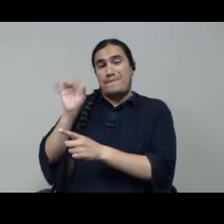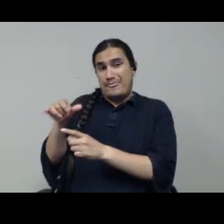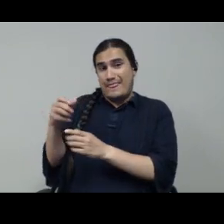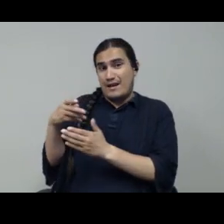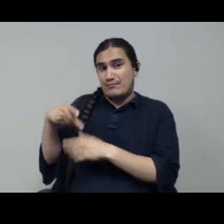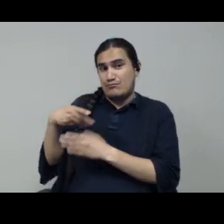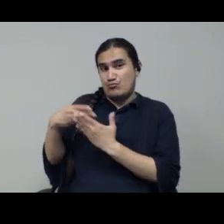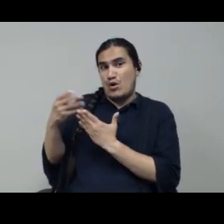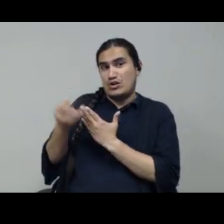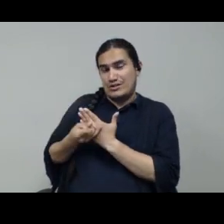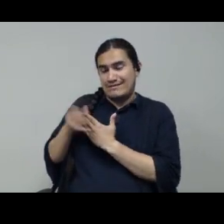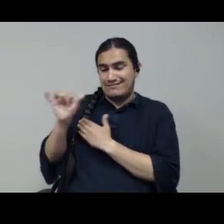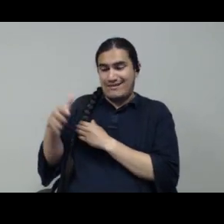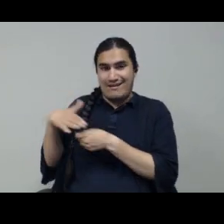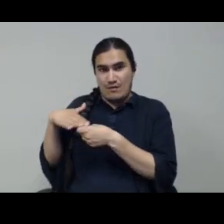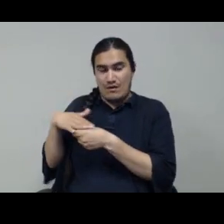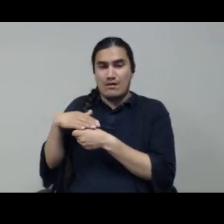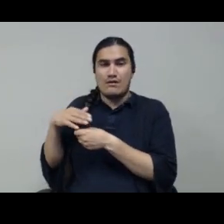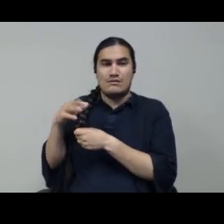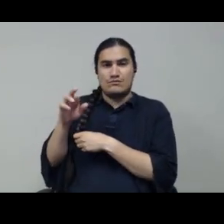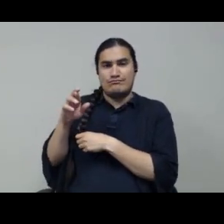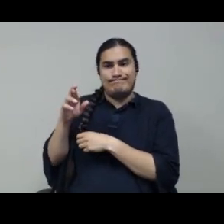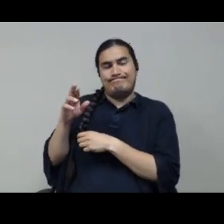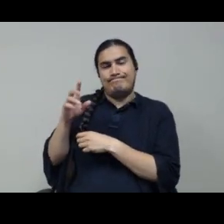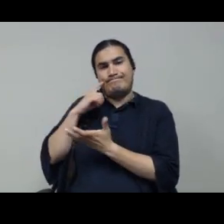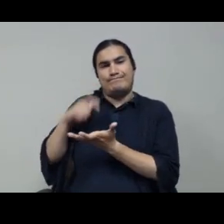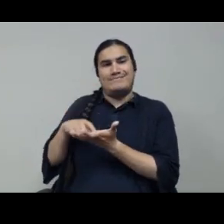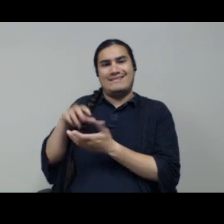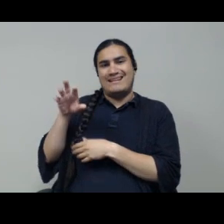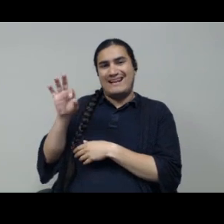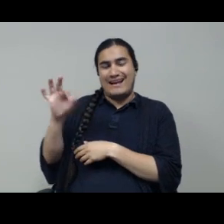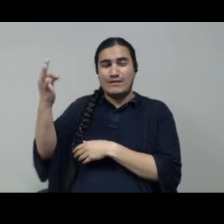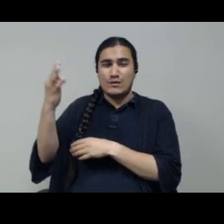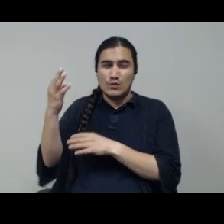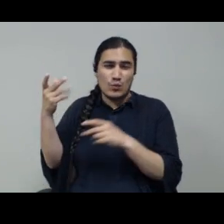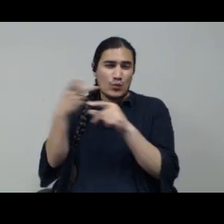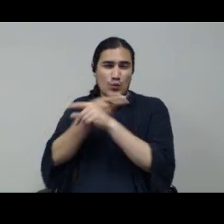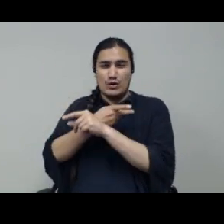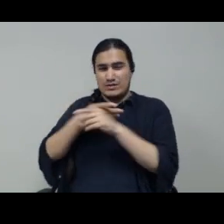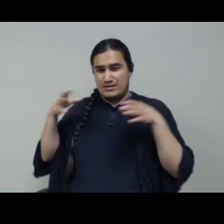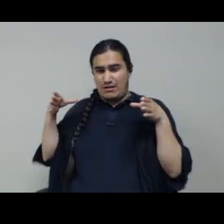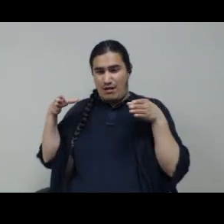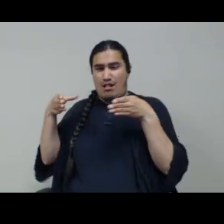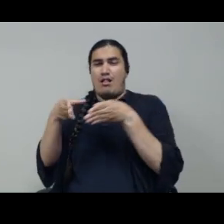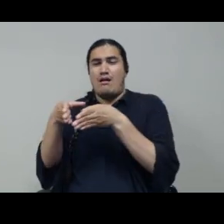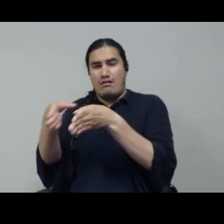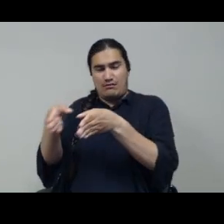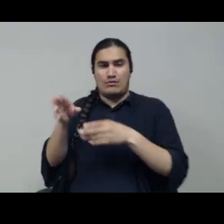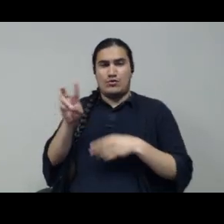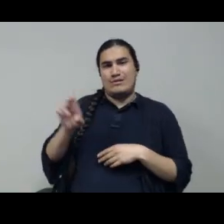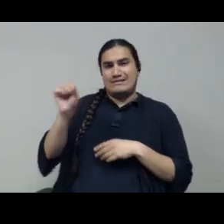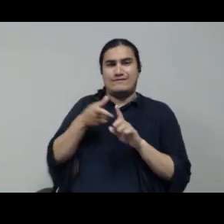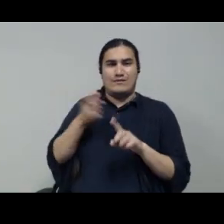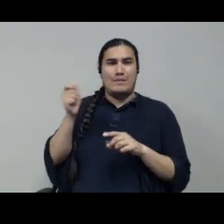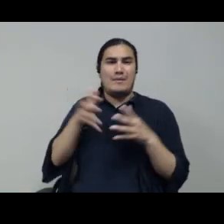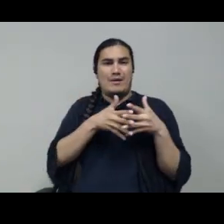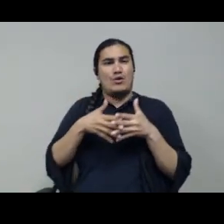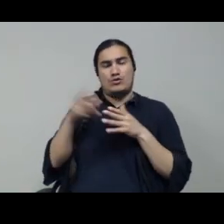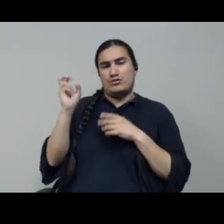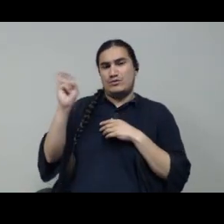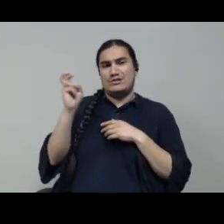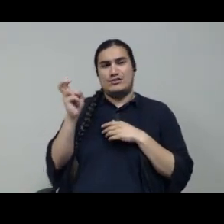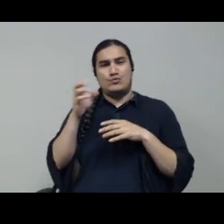project, that segment has been rated the 9th worst bottleneck in the US by the American Transportation Research